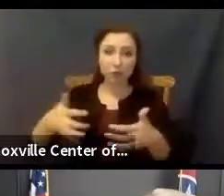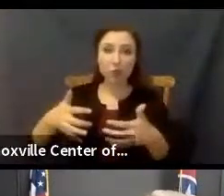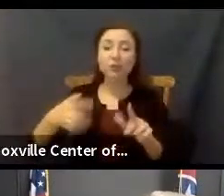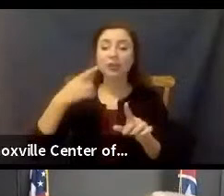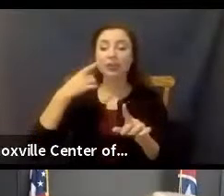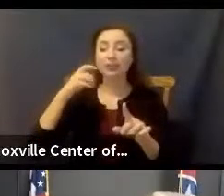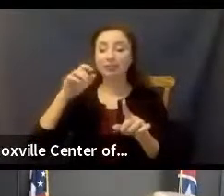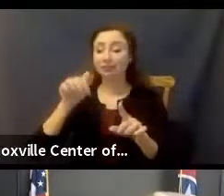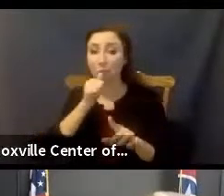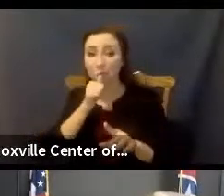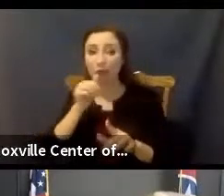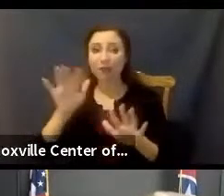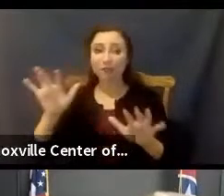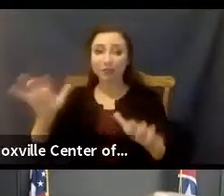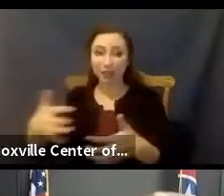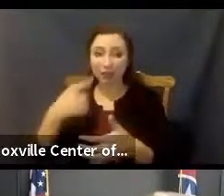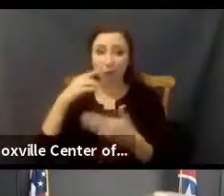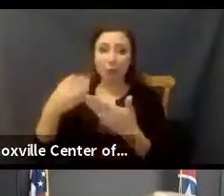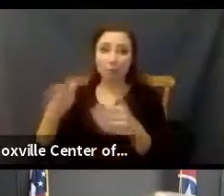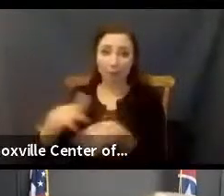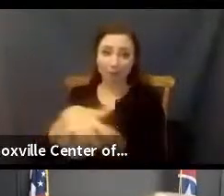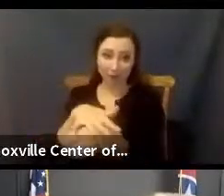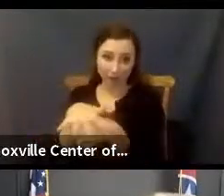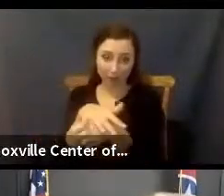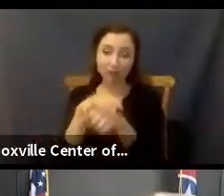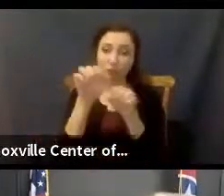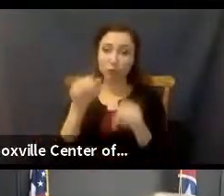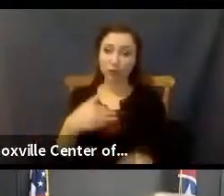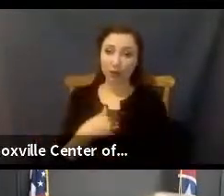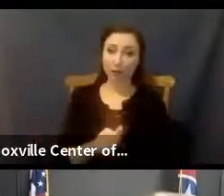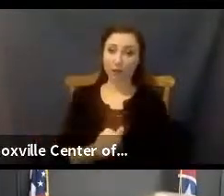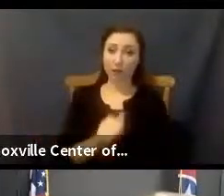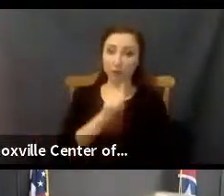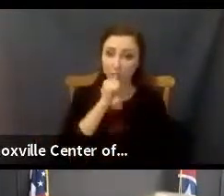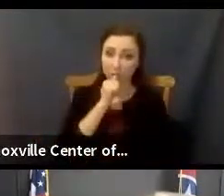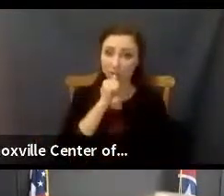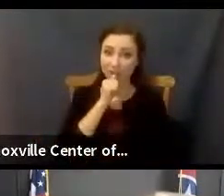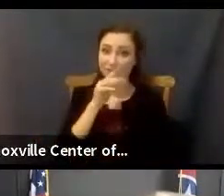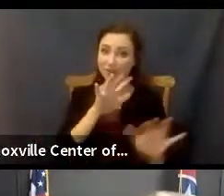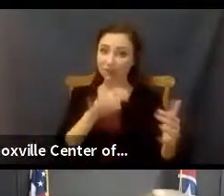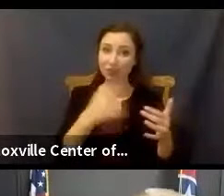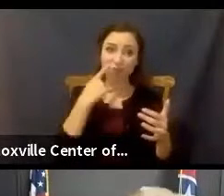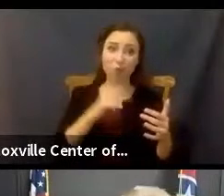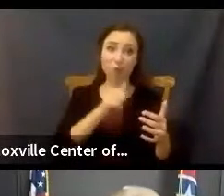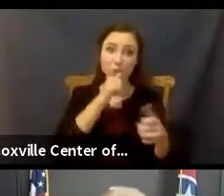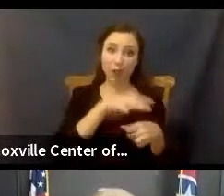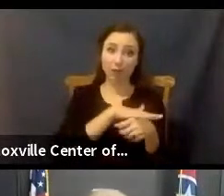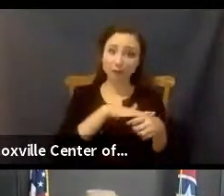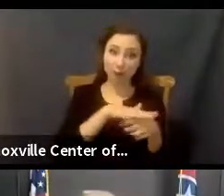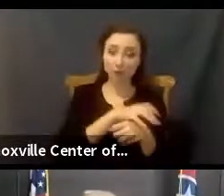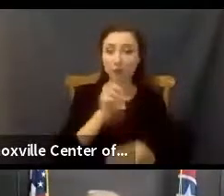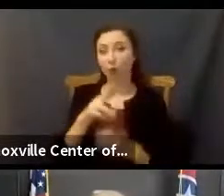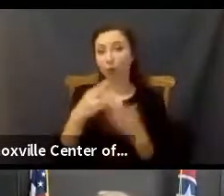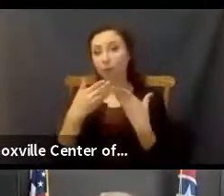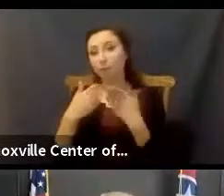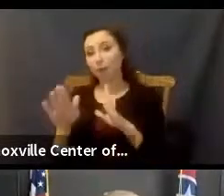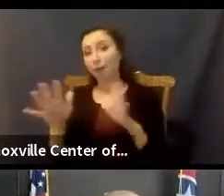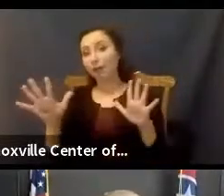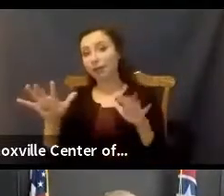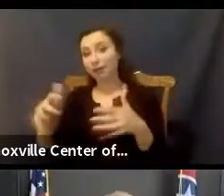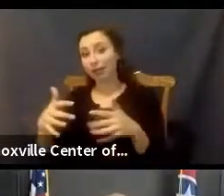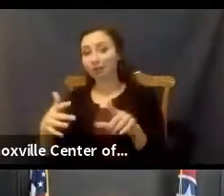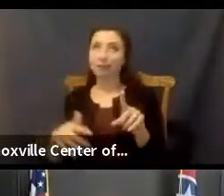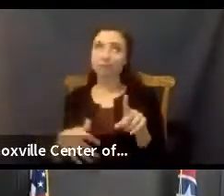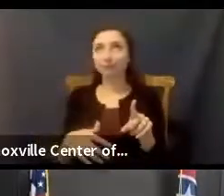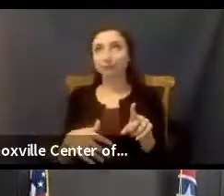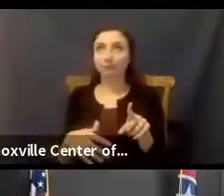property. You can also have a private gathering on private property, or you can have a public gathering. Well, you can't have